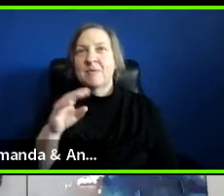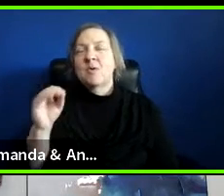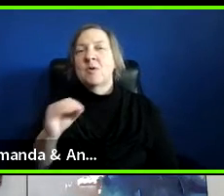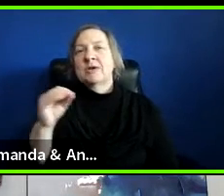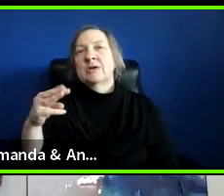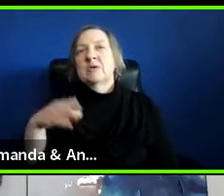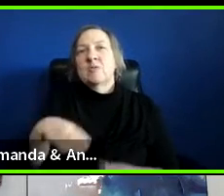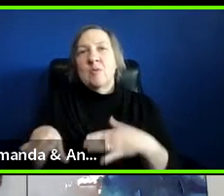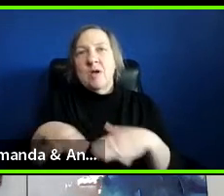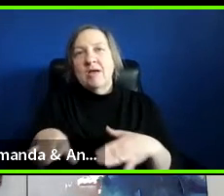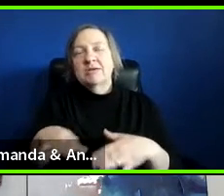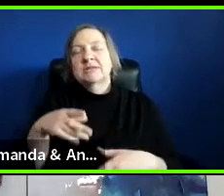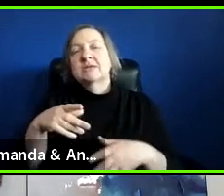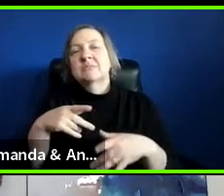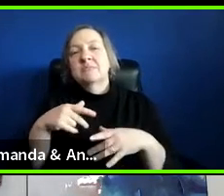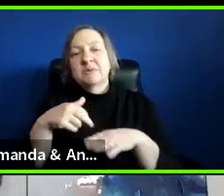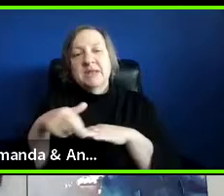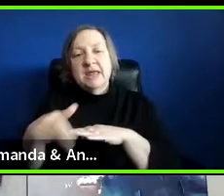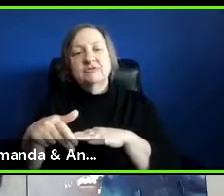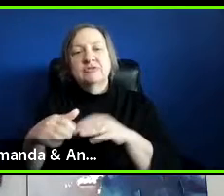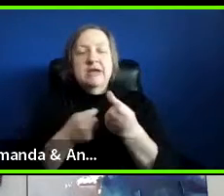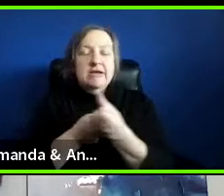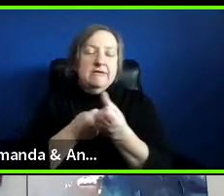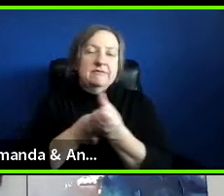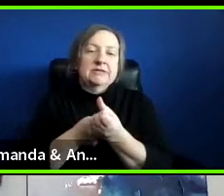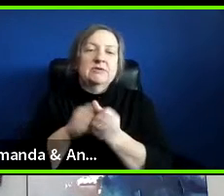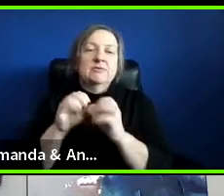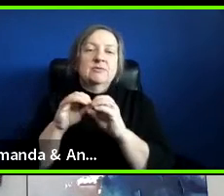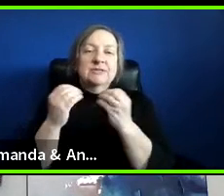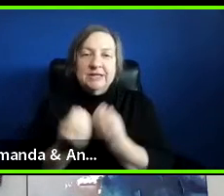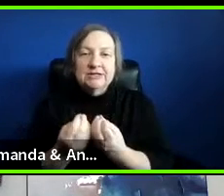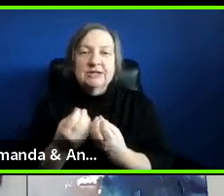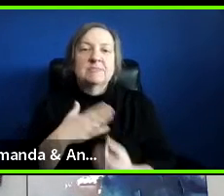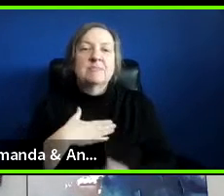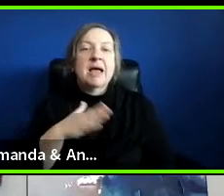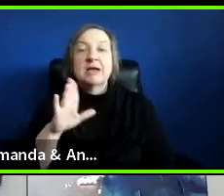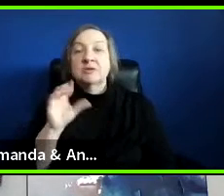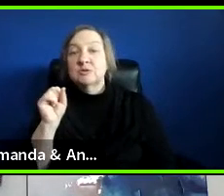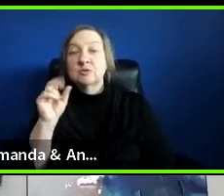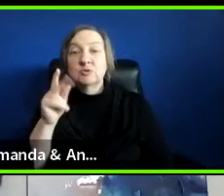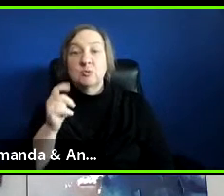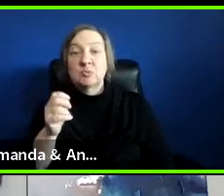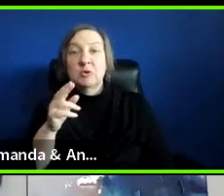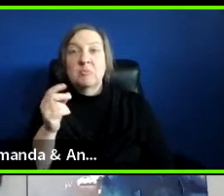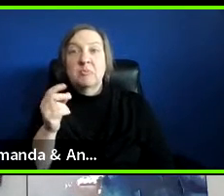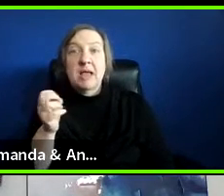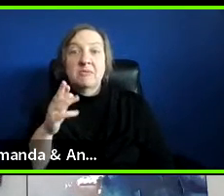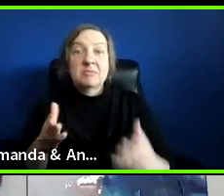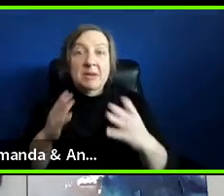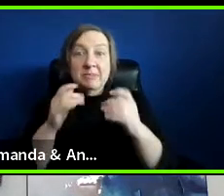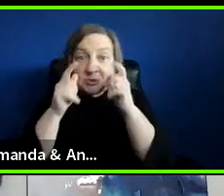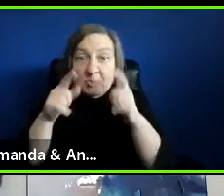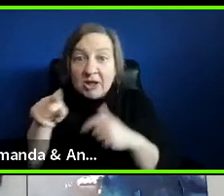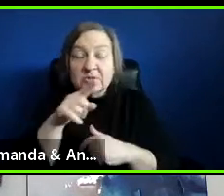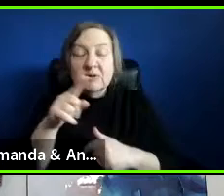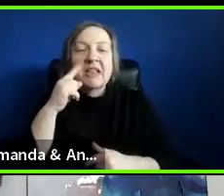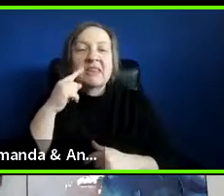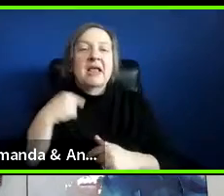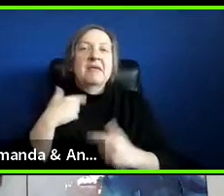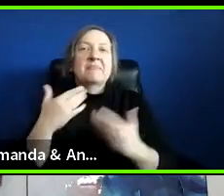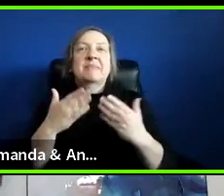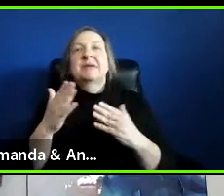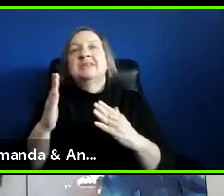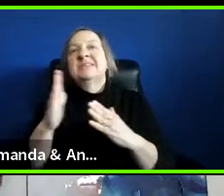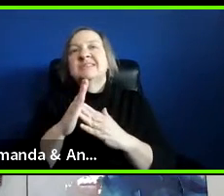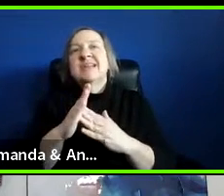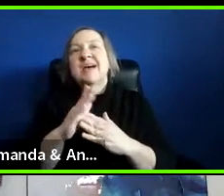pedestrian advocacy organization. My superpower may surprise you, but I think I may be in the top 1,000,